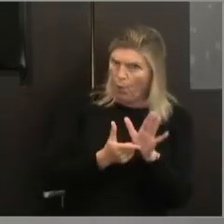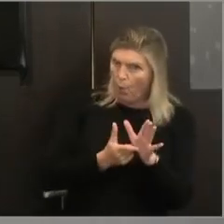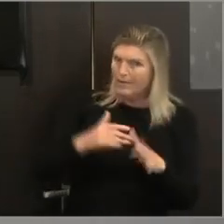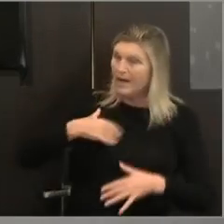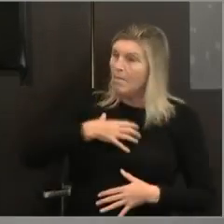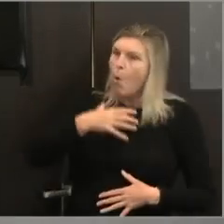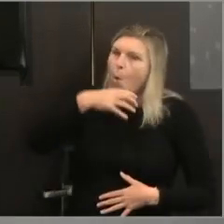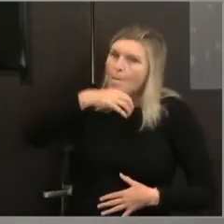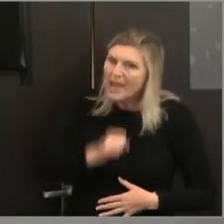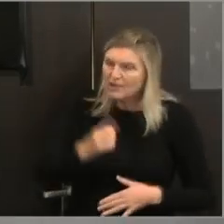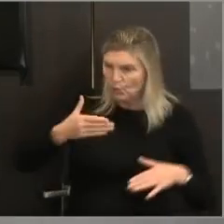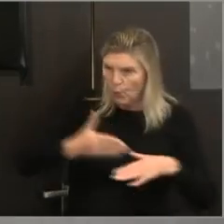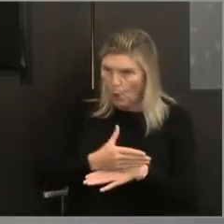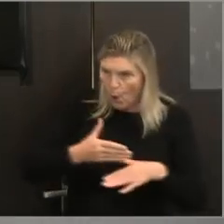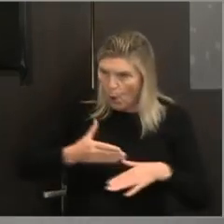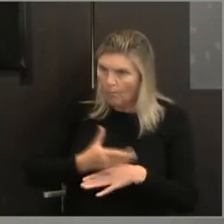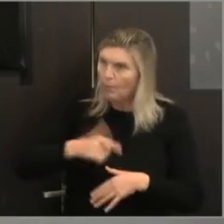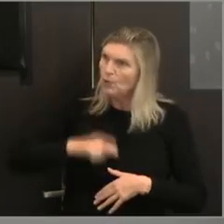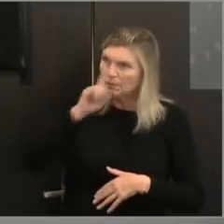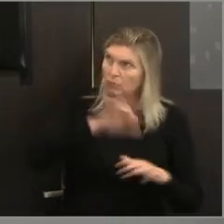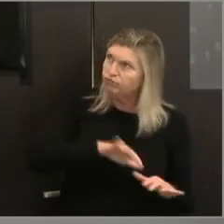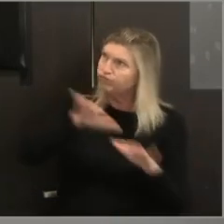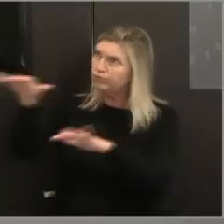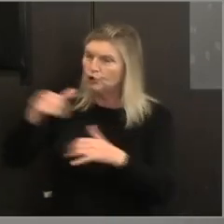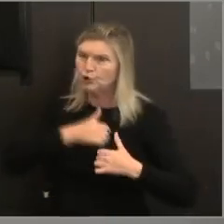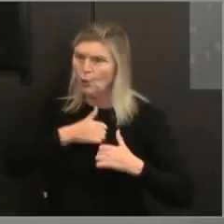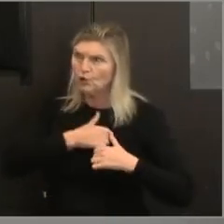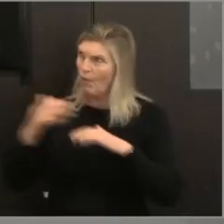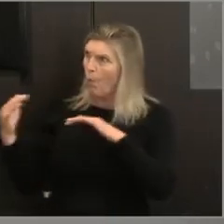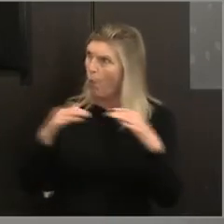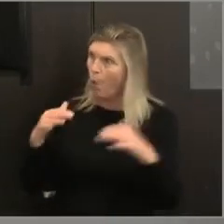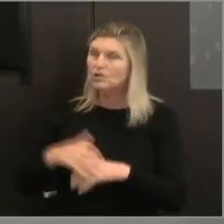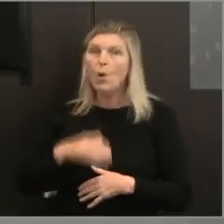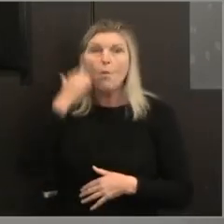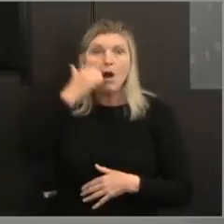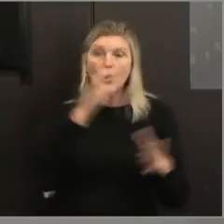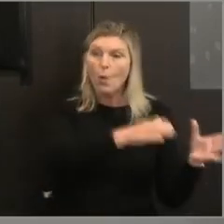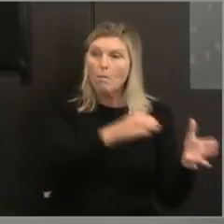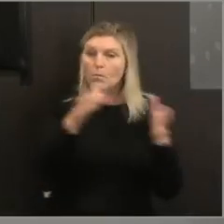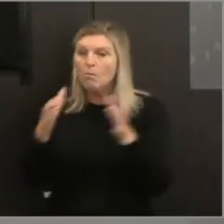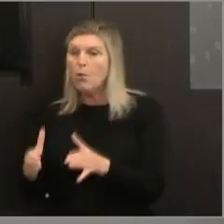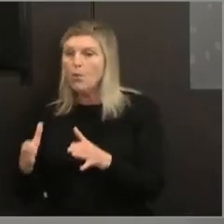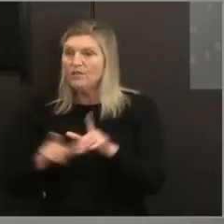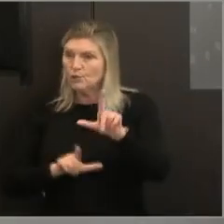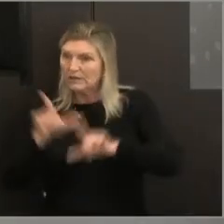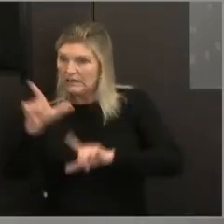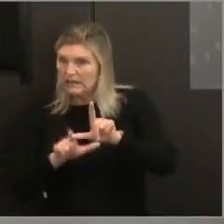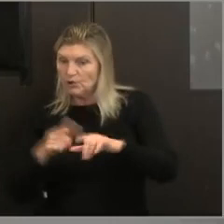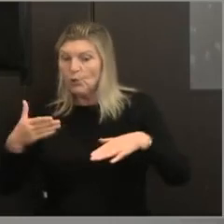Māori began to be moved into the cities to provide labour in the essential wartime